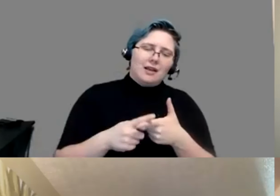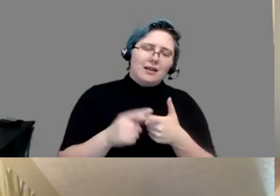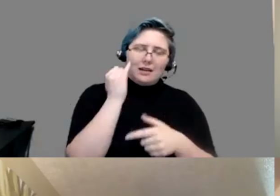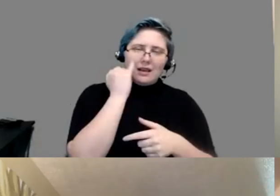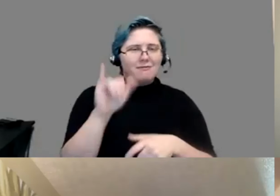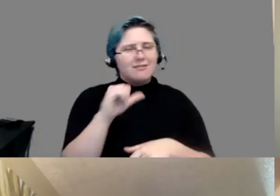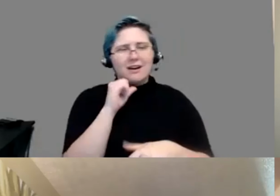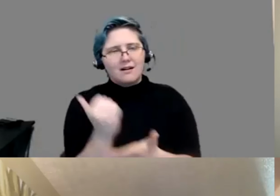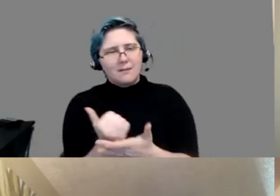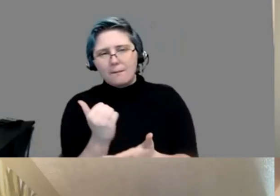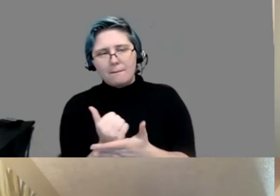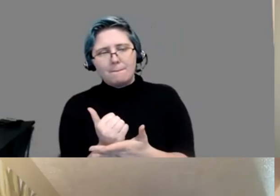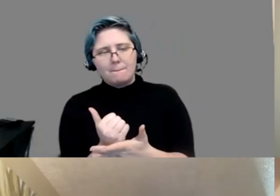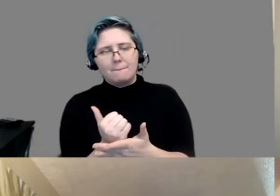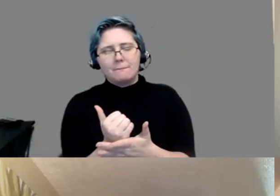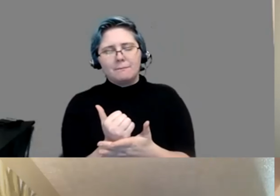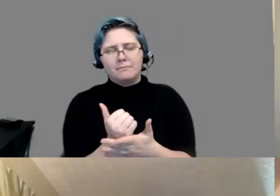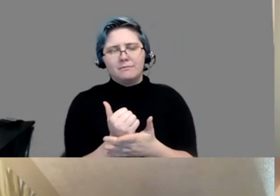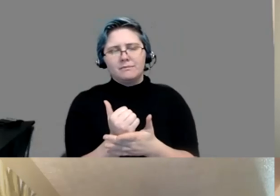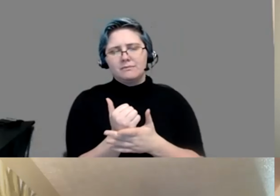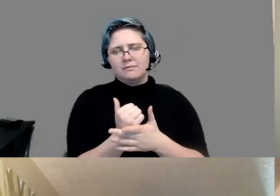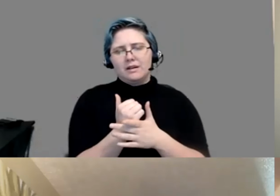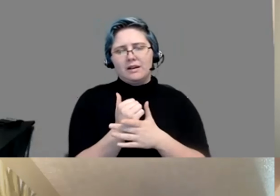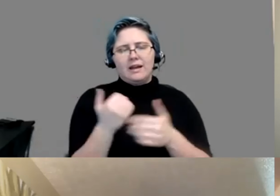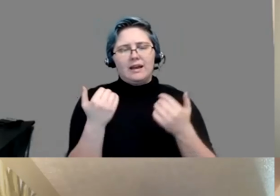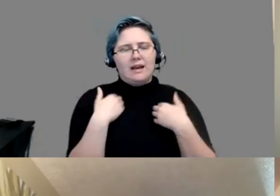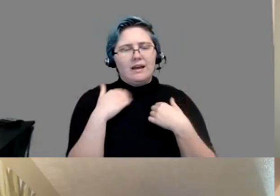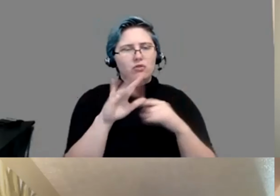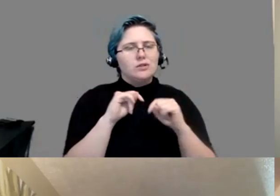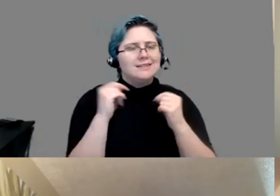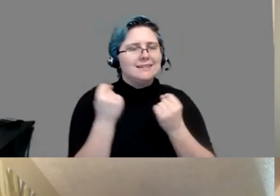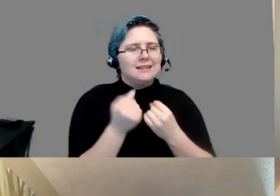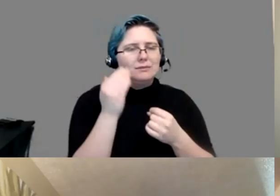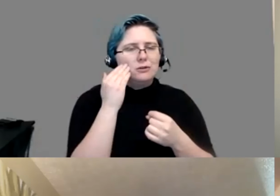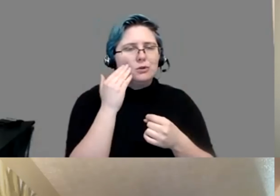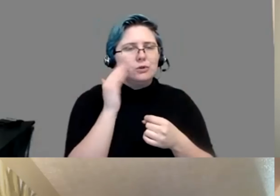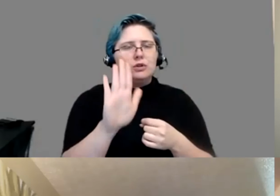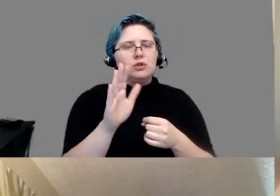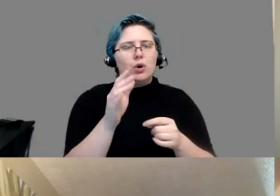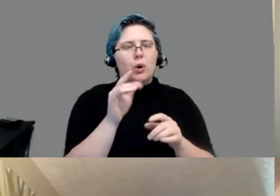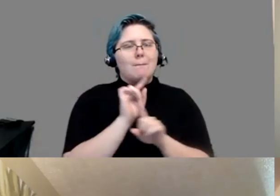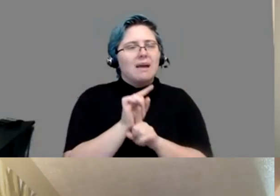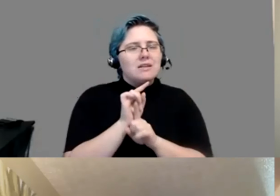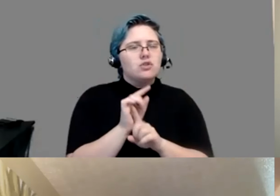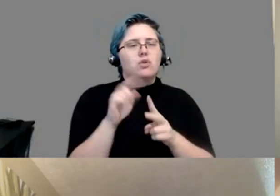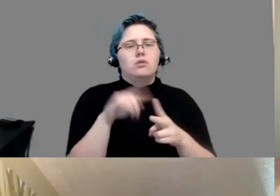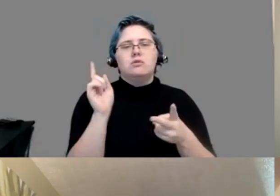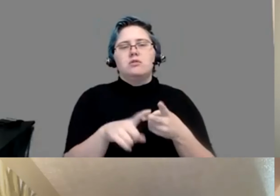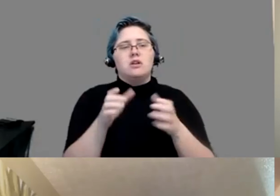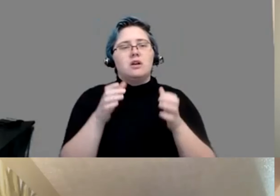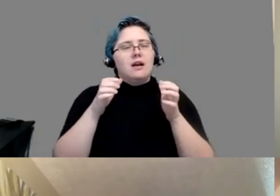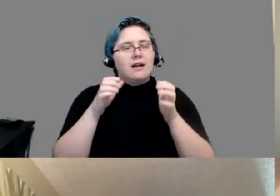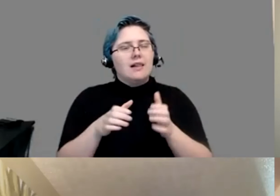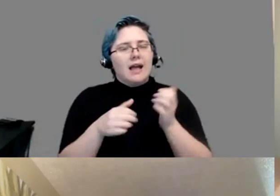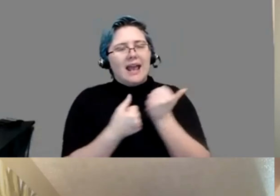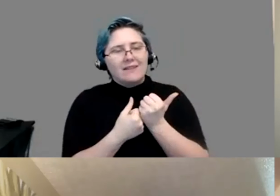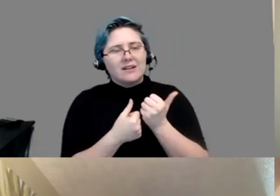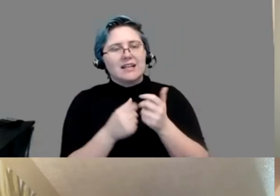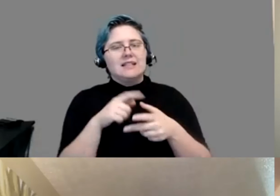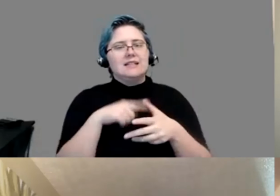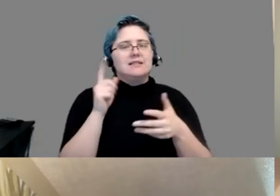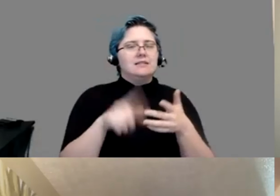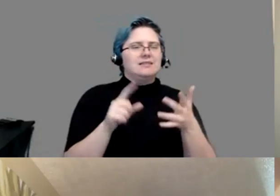doesn't help, have you a team like your mentors, your client advocates,